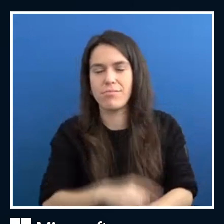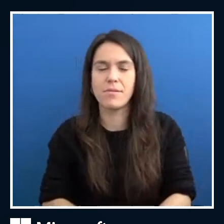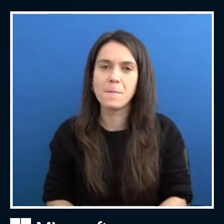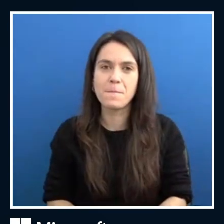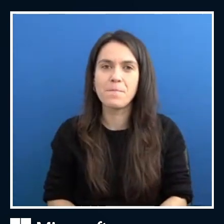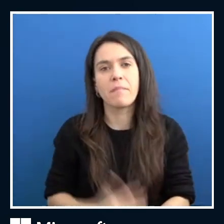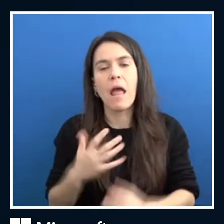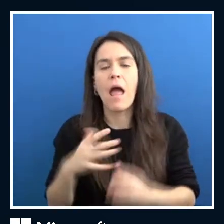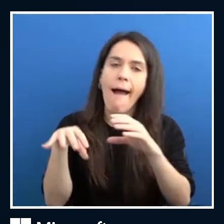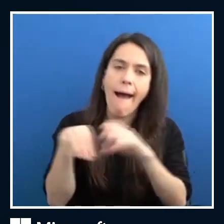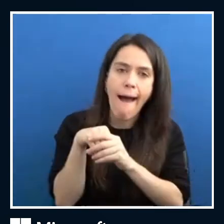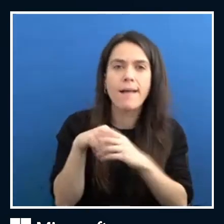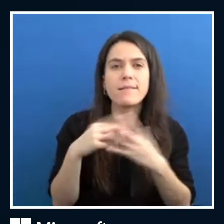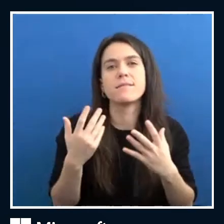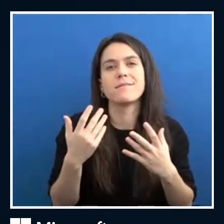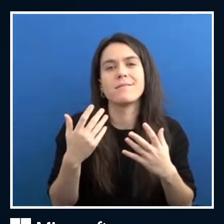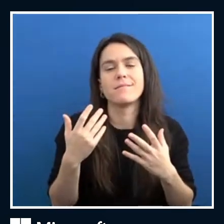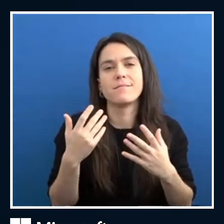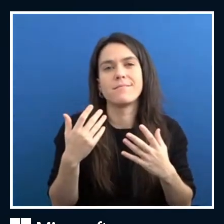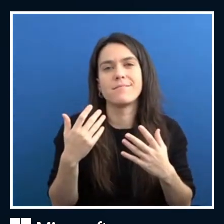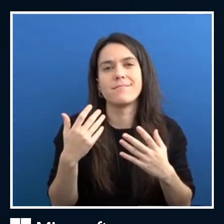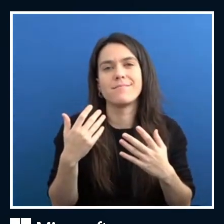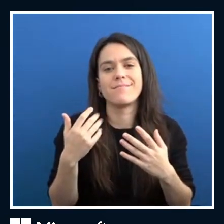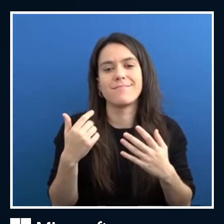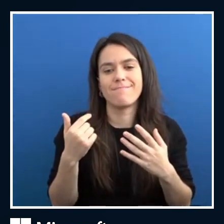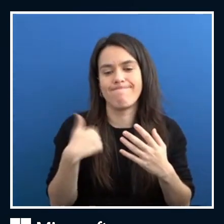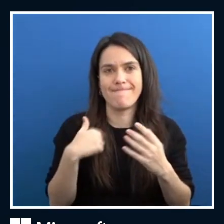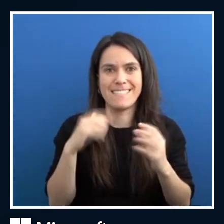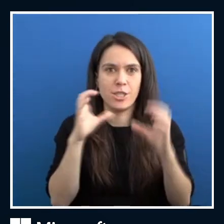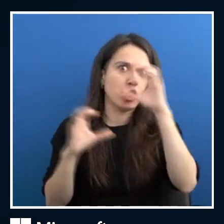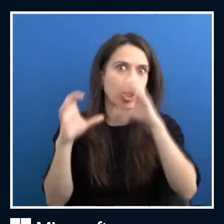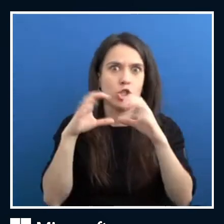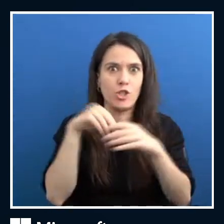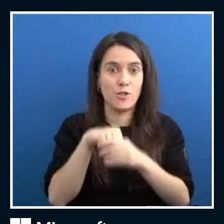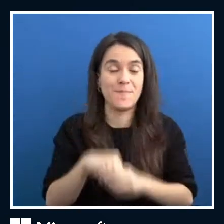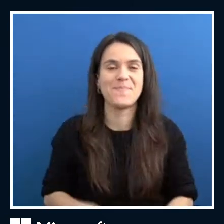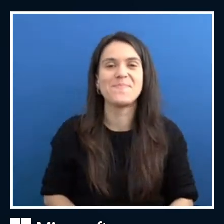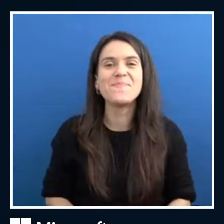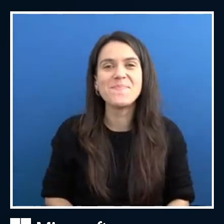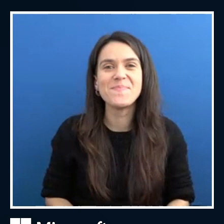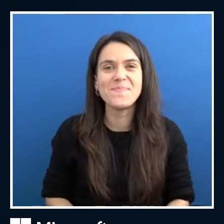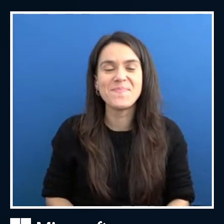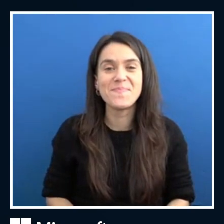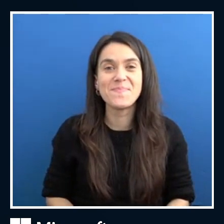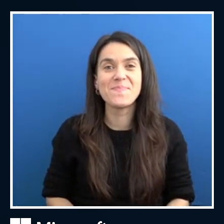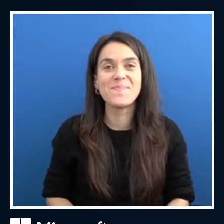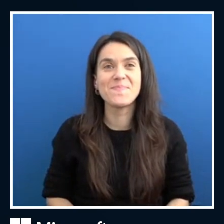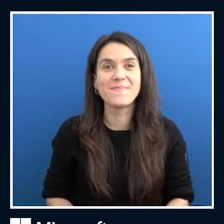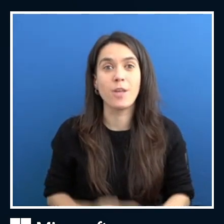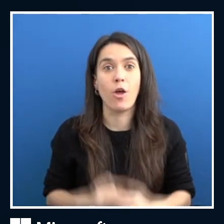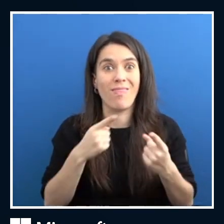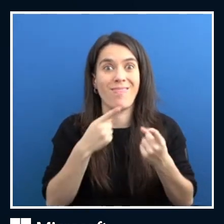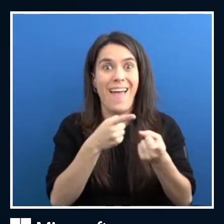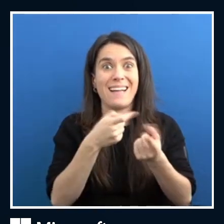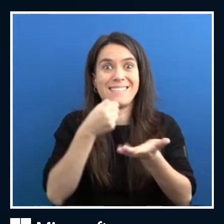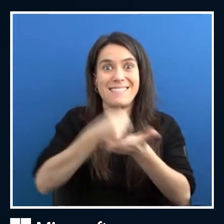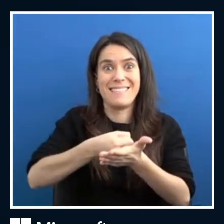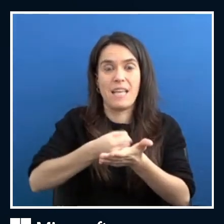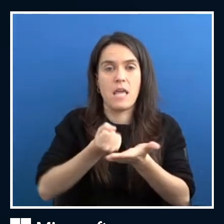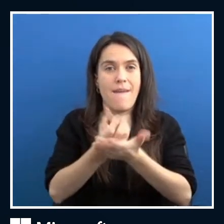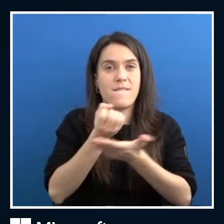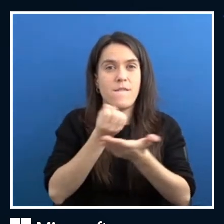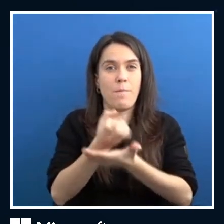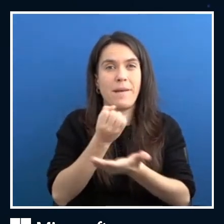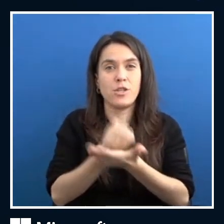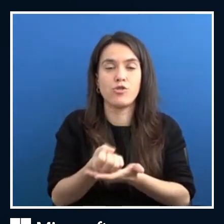into our search index. And again, based on that information, purely on the text-to-speech